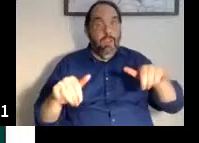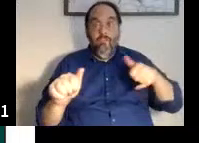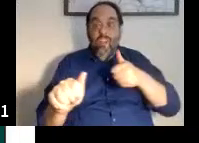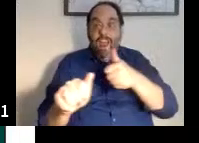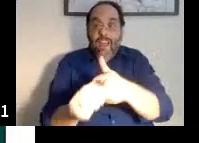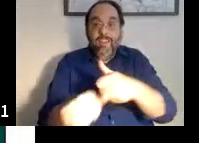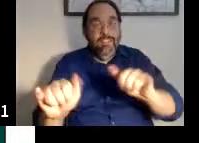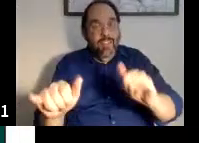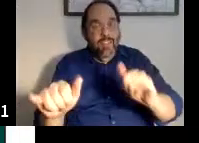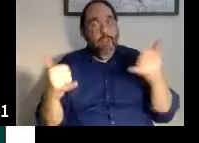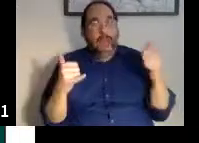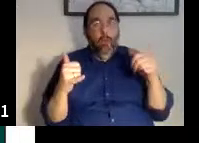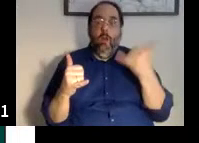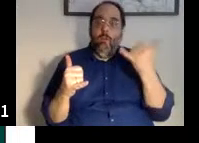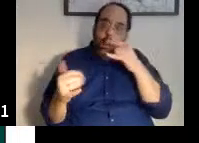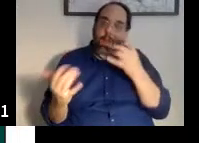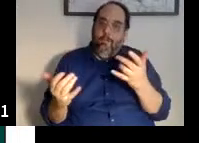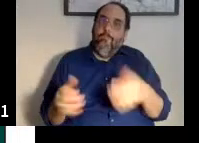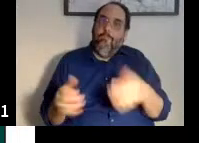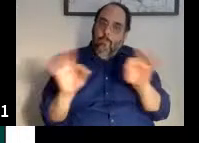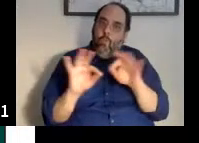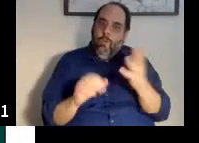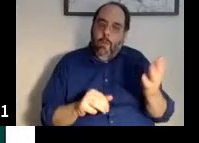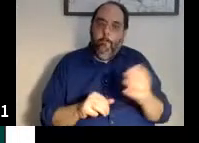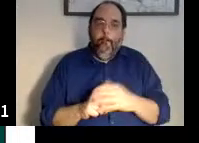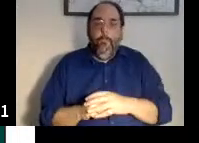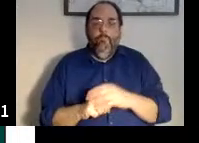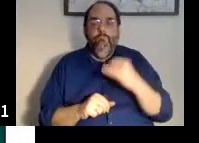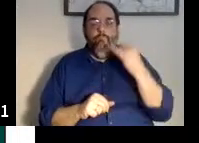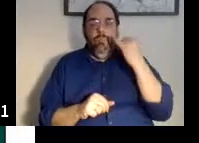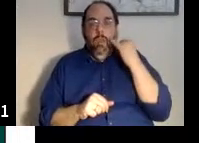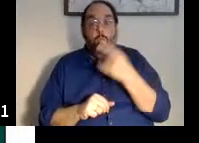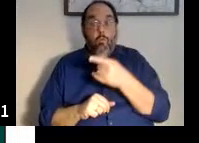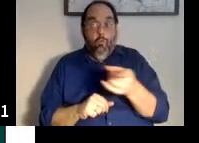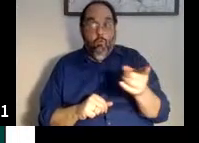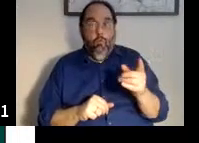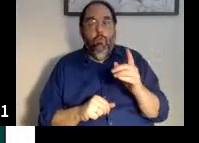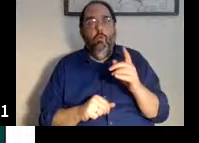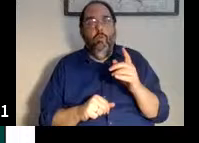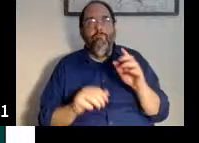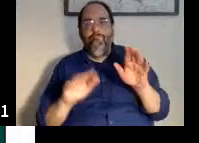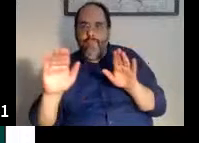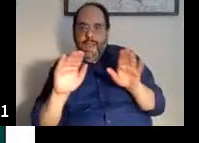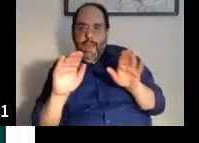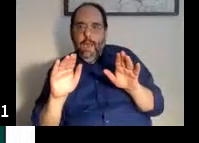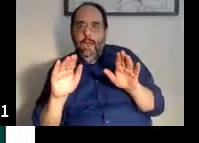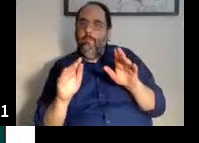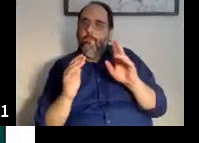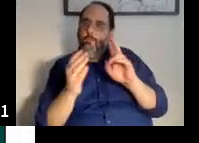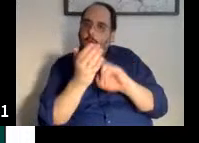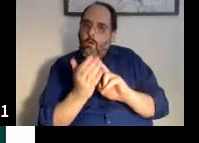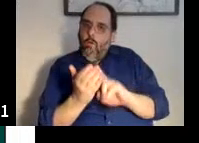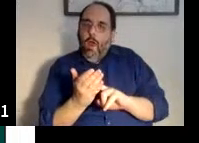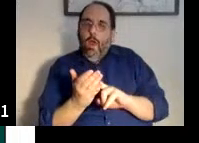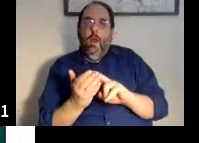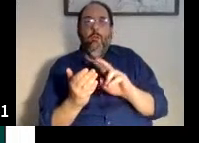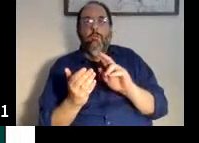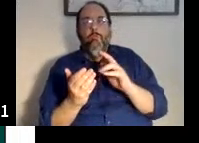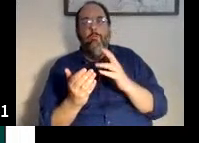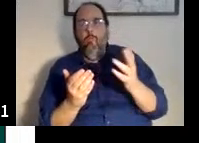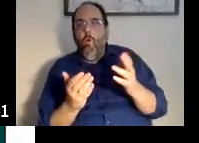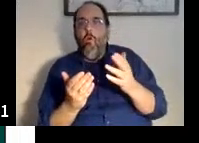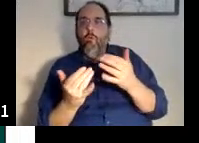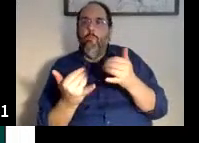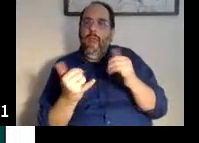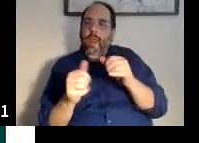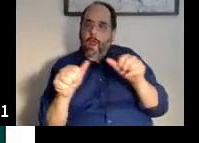fun. So if you're someone that's doing the bidding, or you're over your play areas in your